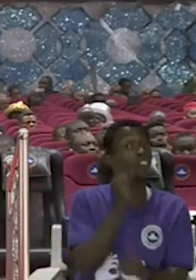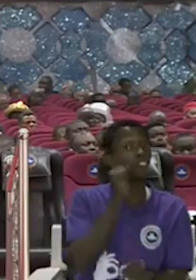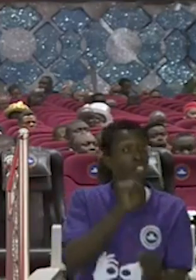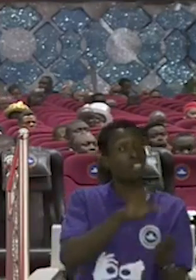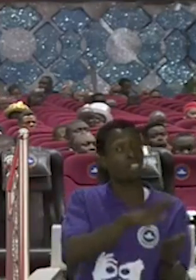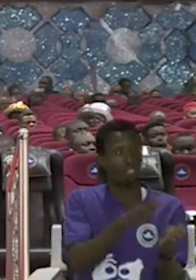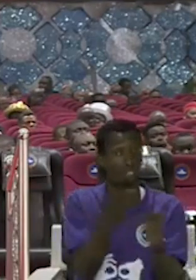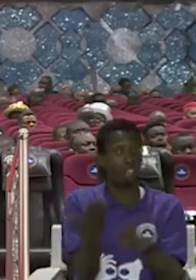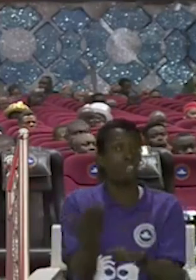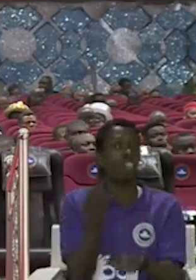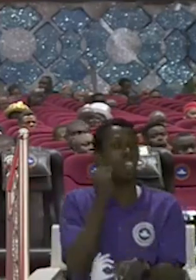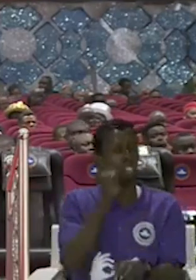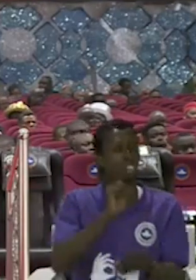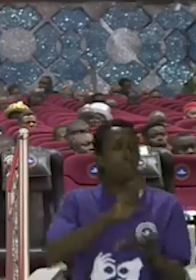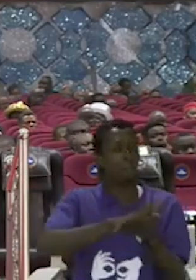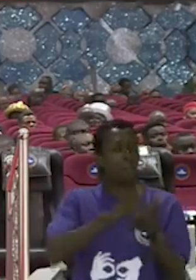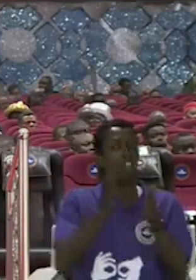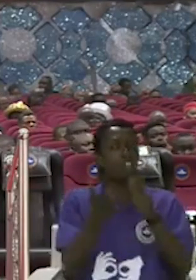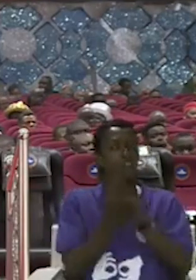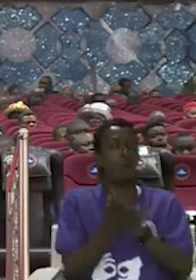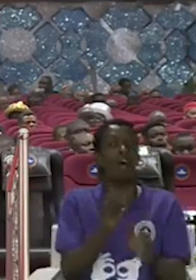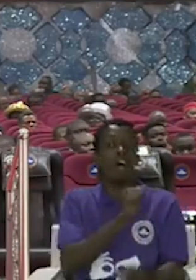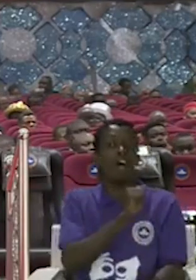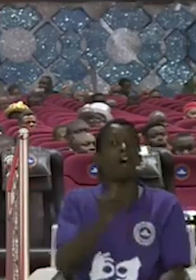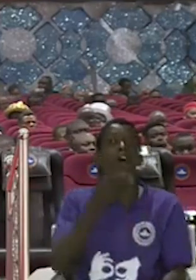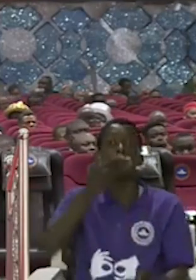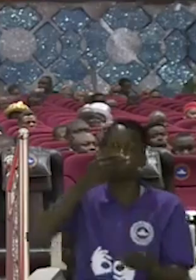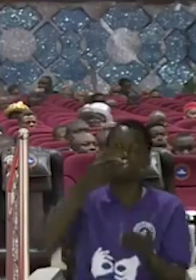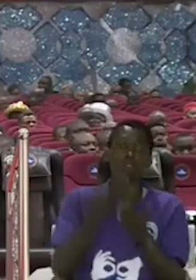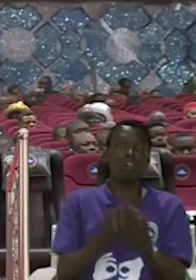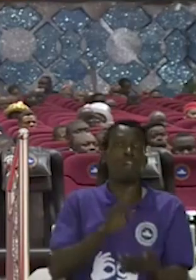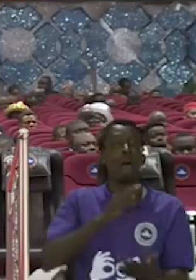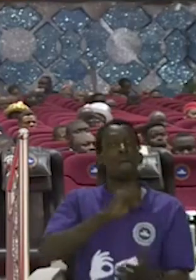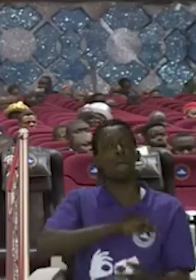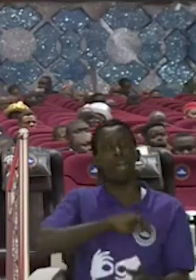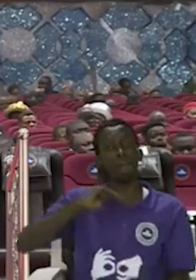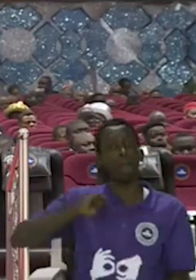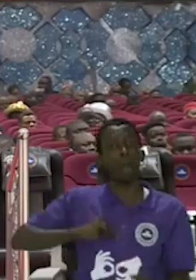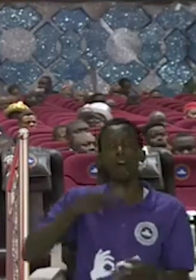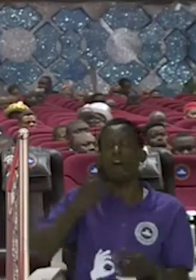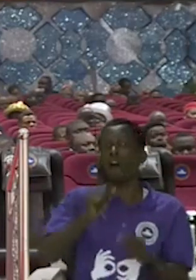become a board member of a very big bank.